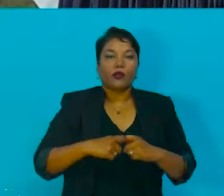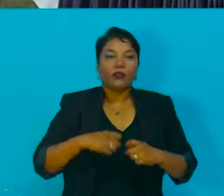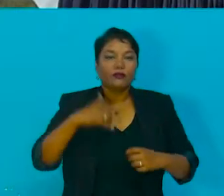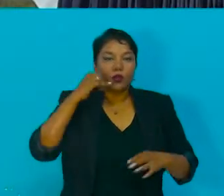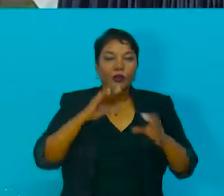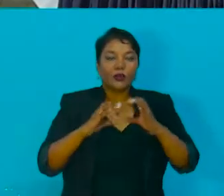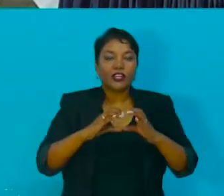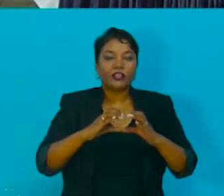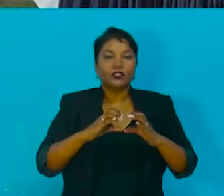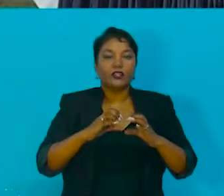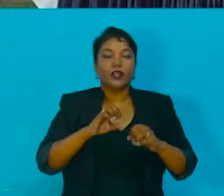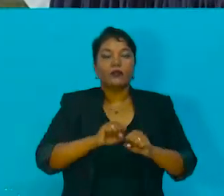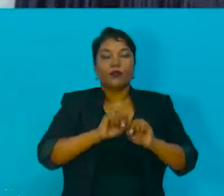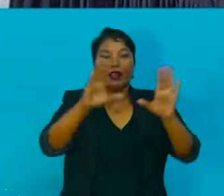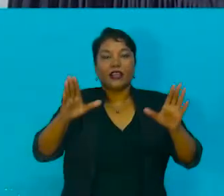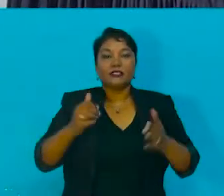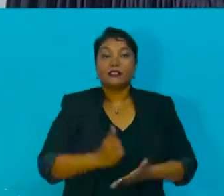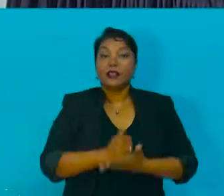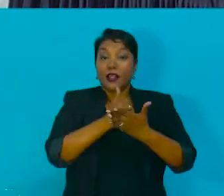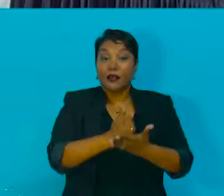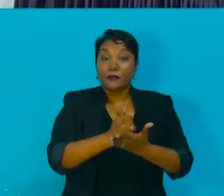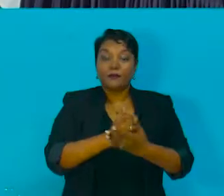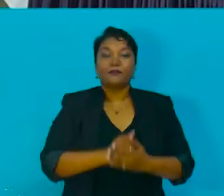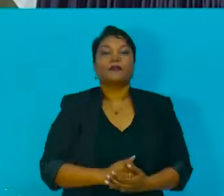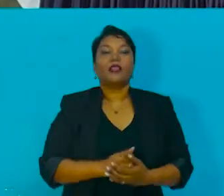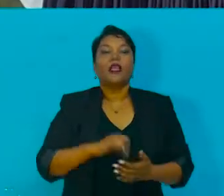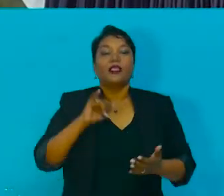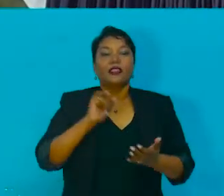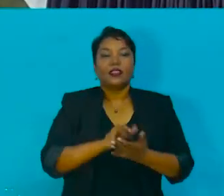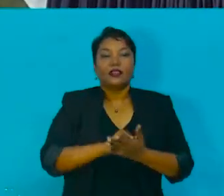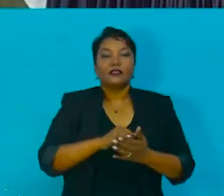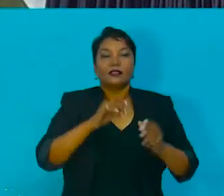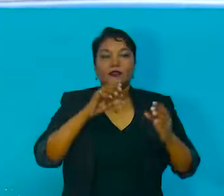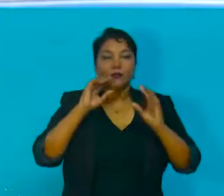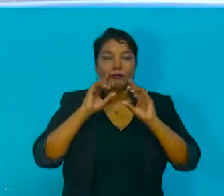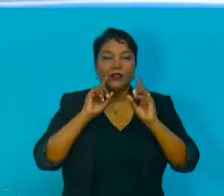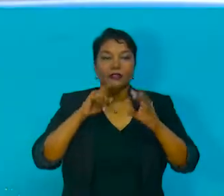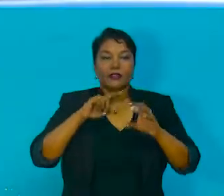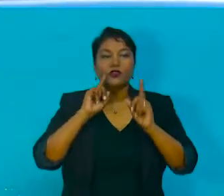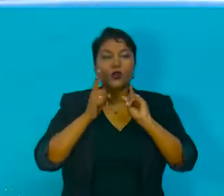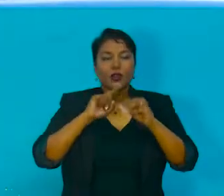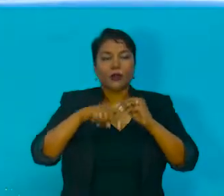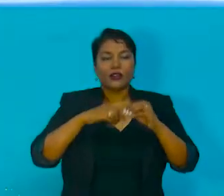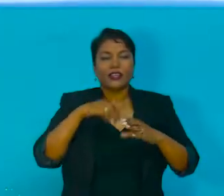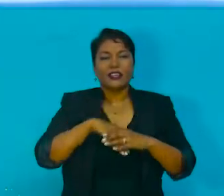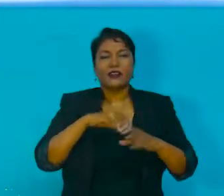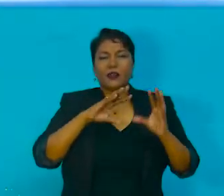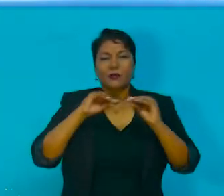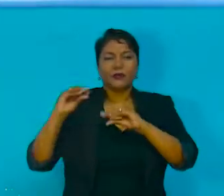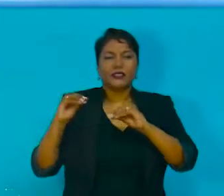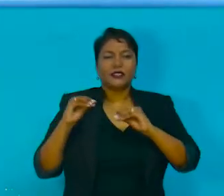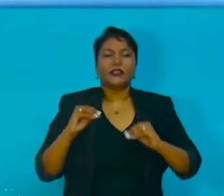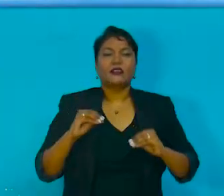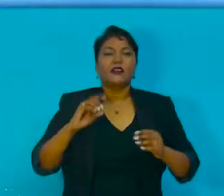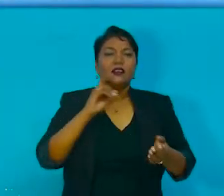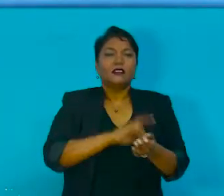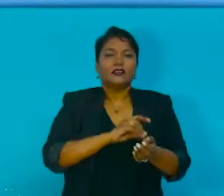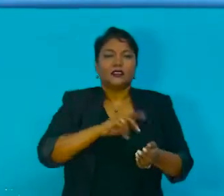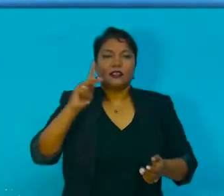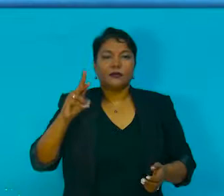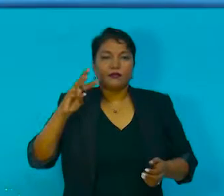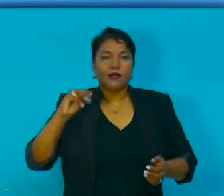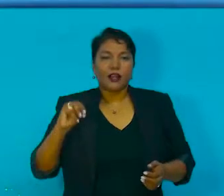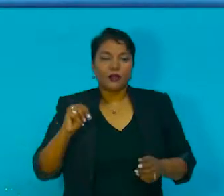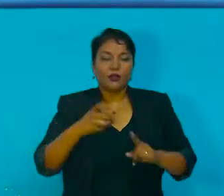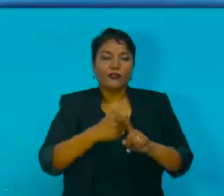services? This was the topic of discussion at the Open Forum. Dr. Kim Malalu, Deputy Chairman at TATT, gave the